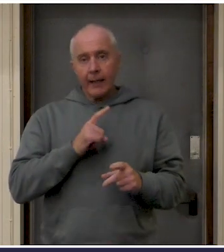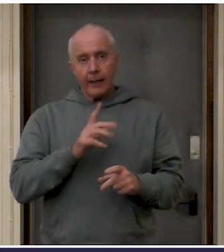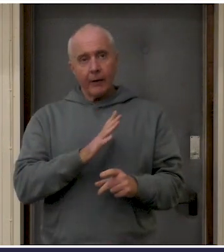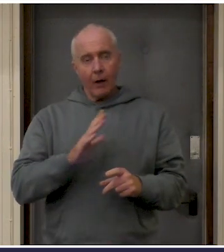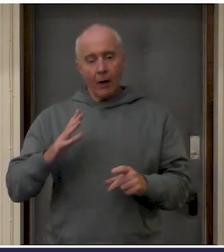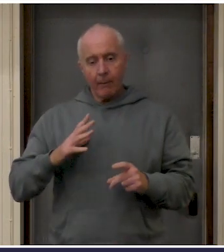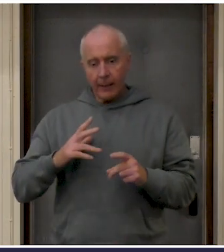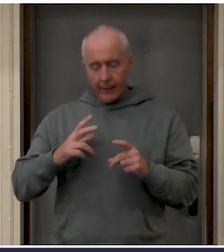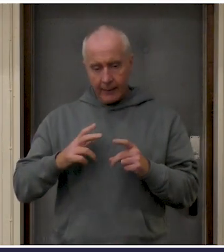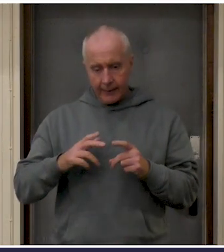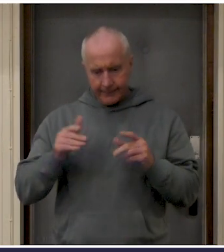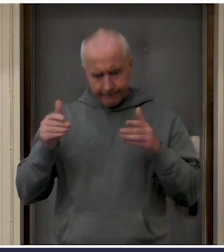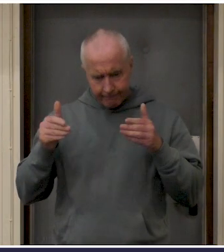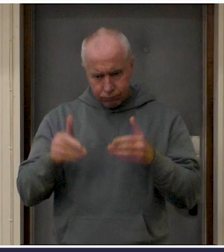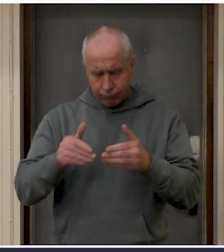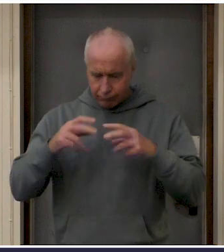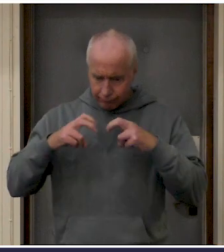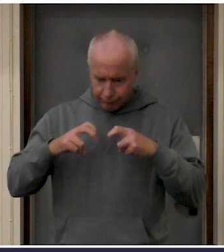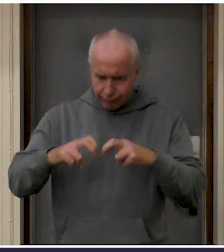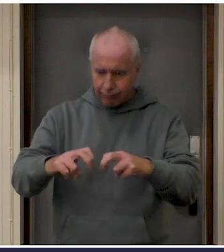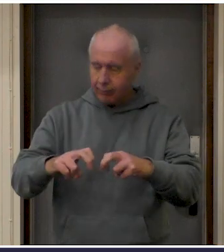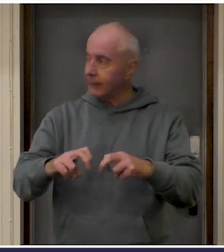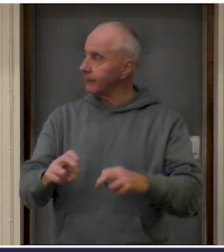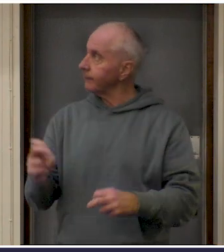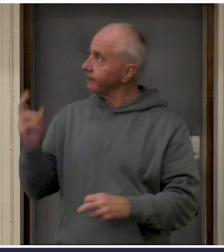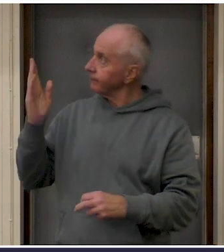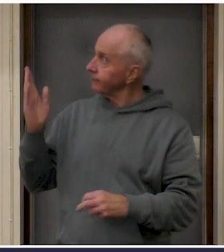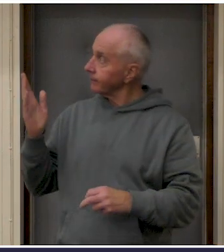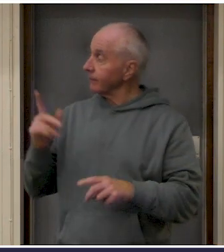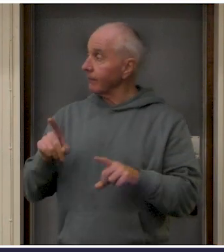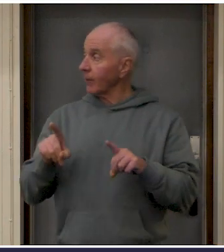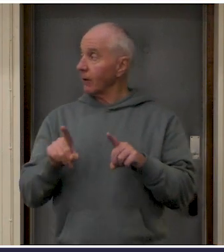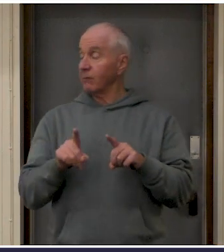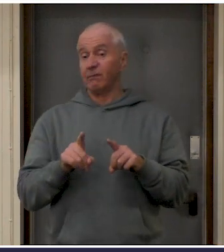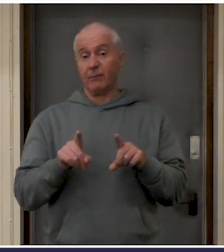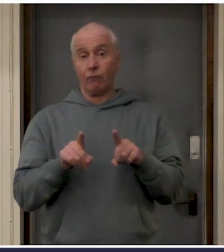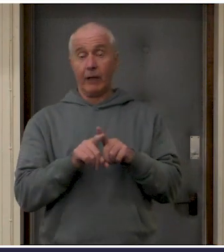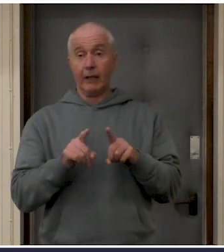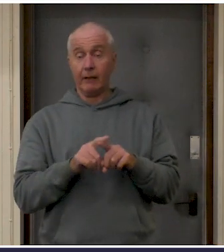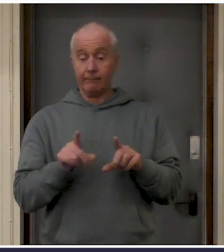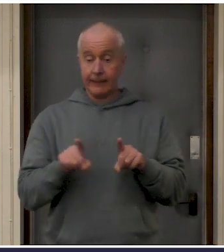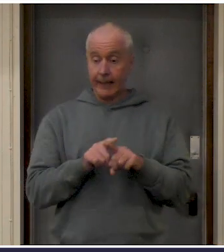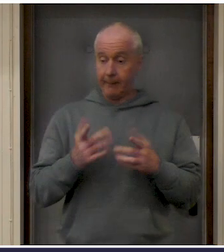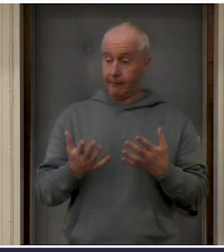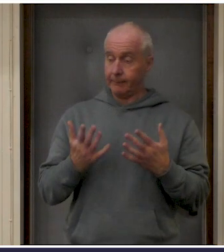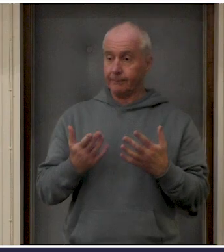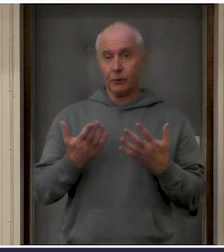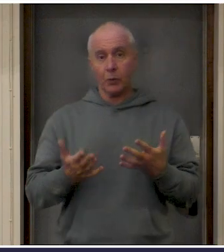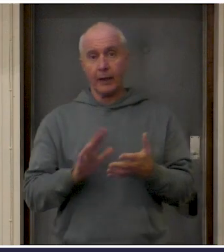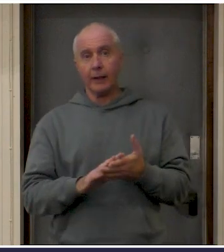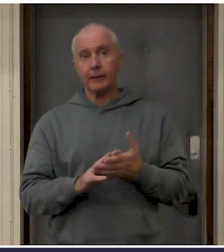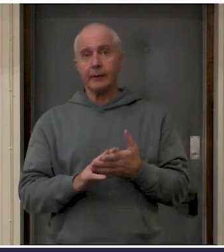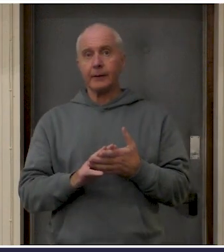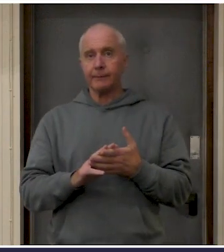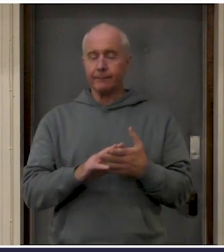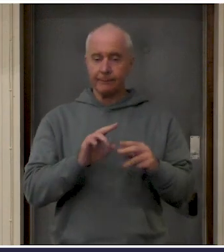so you can see the goals here, and if you scan down them, they're not that different again from what we're doing today. So reduce dependence on